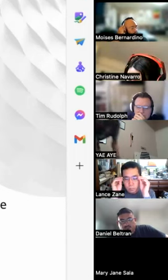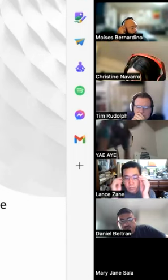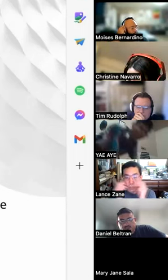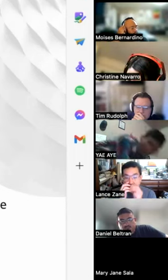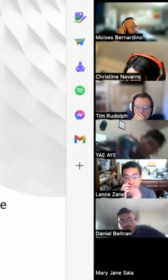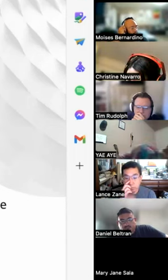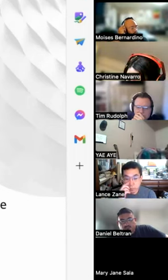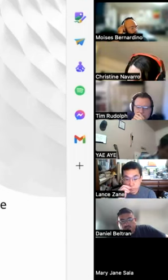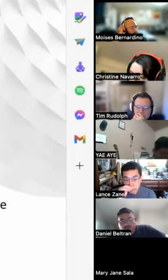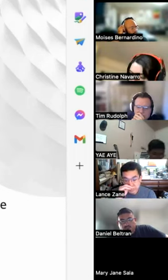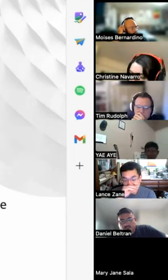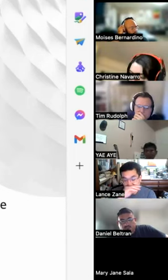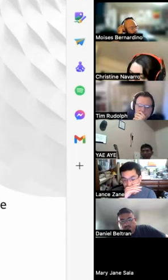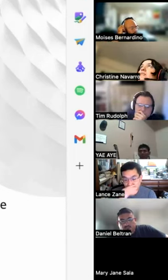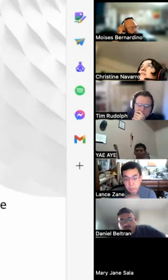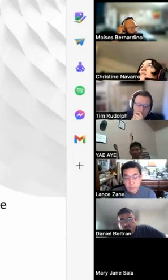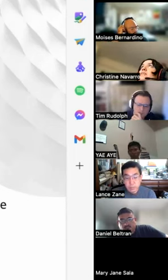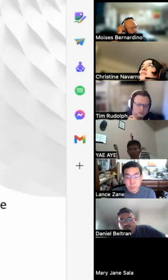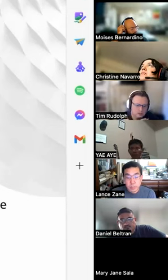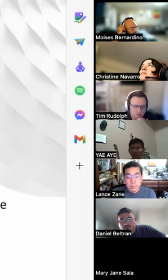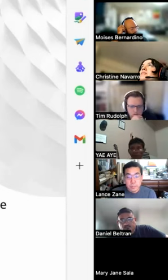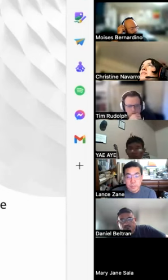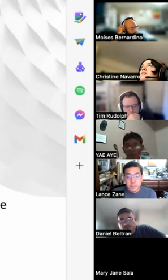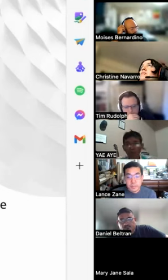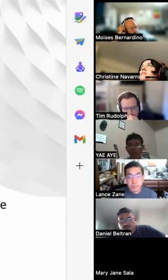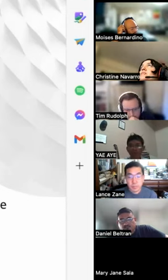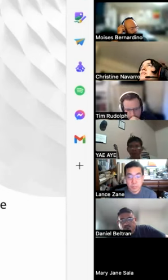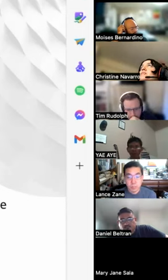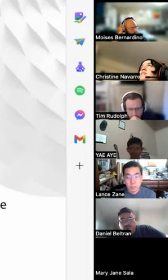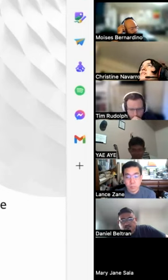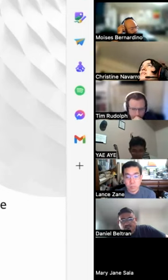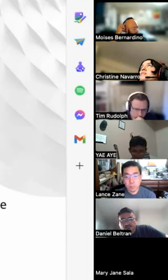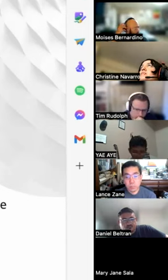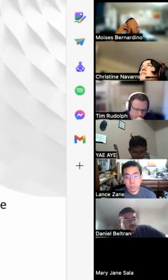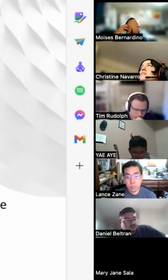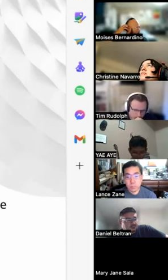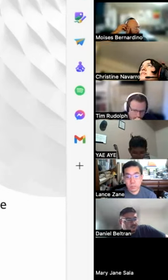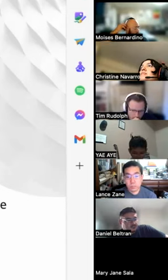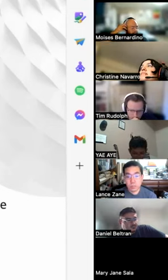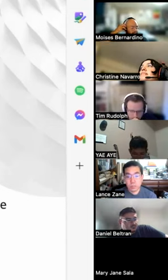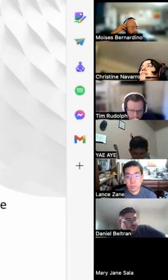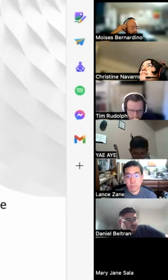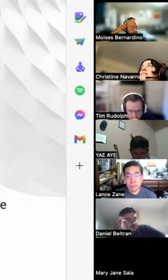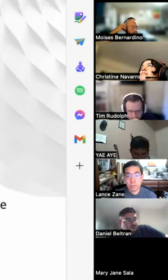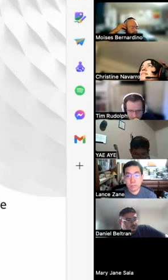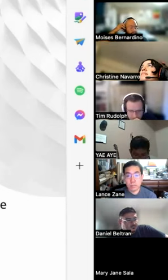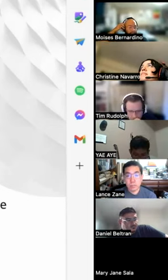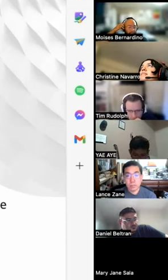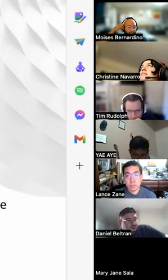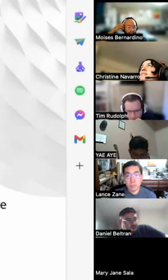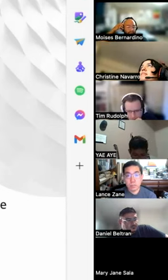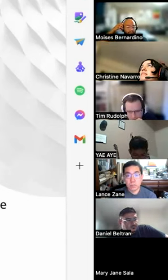environment. So which means it can be higher than that, but at least you need minimum of 16% of oxygen